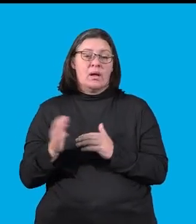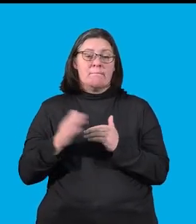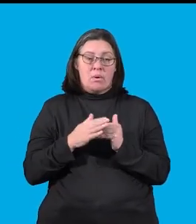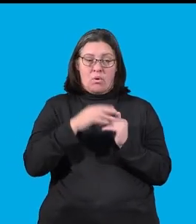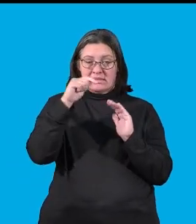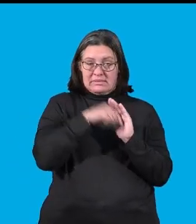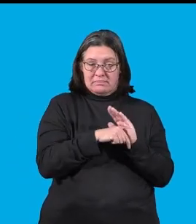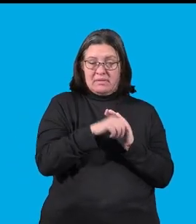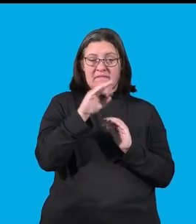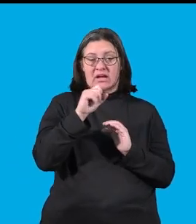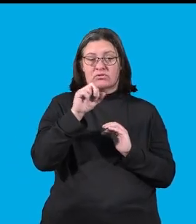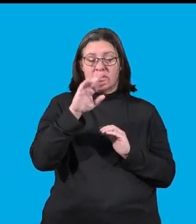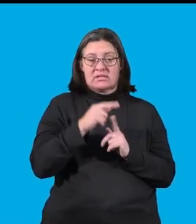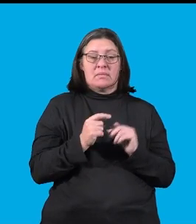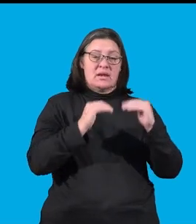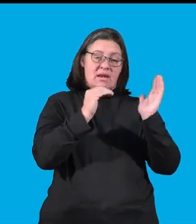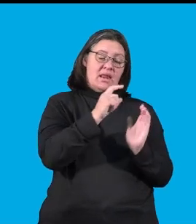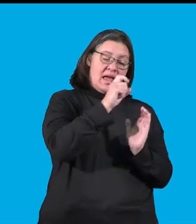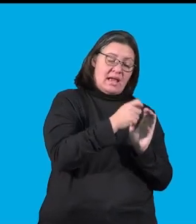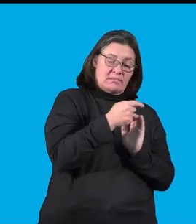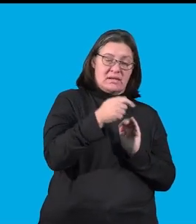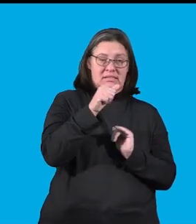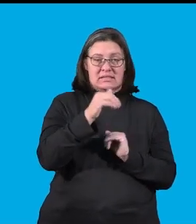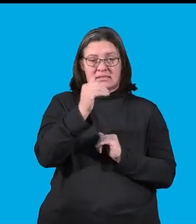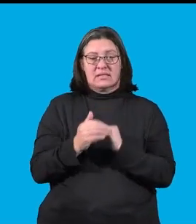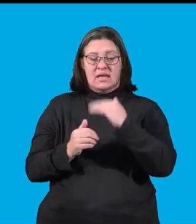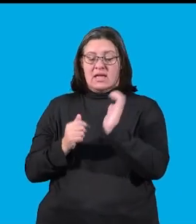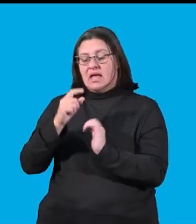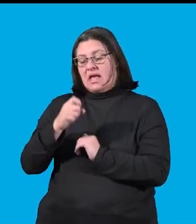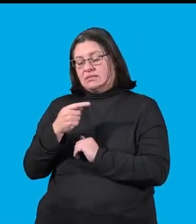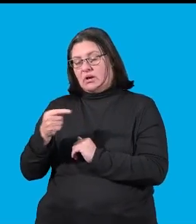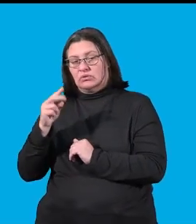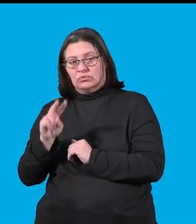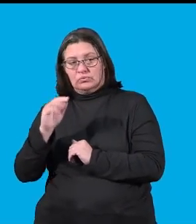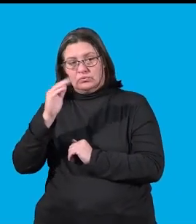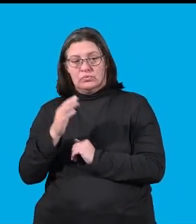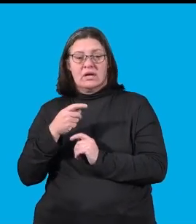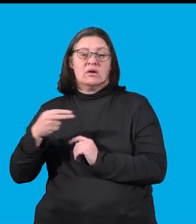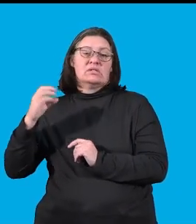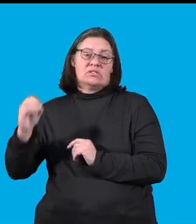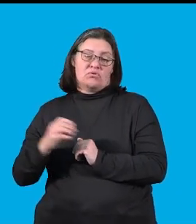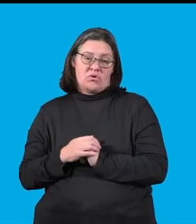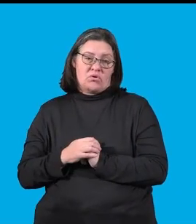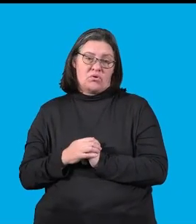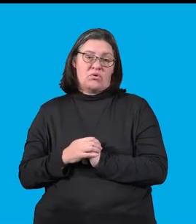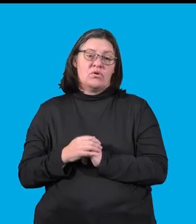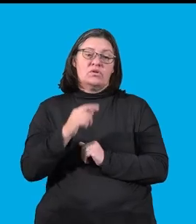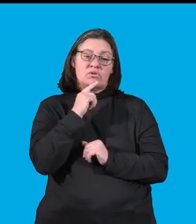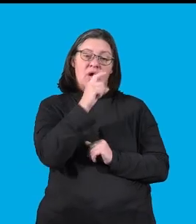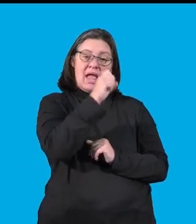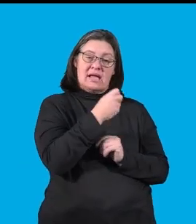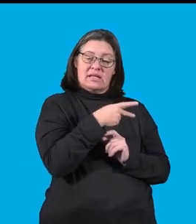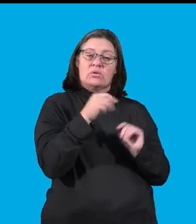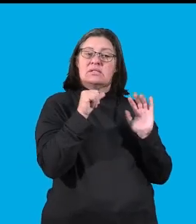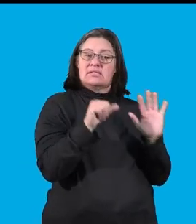further. So it becomes x minus 6 times x minus 2 is equal to 0. We get x is equal